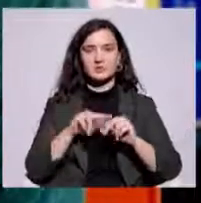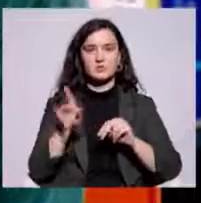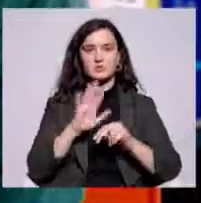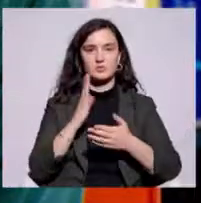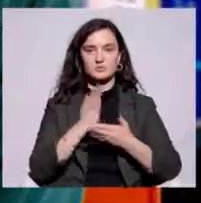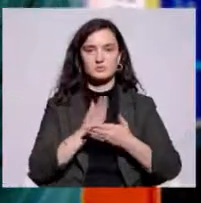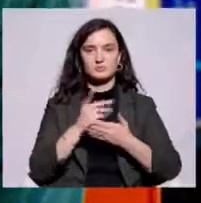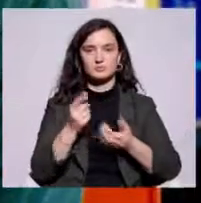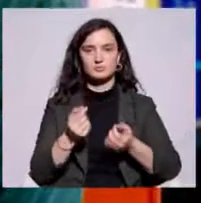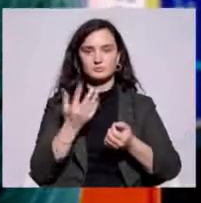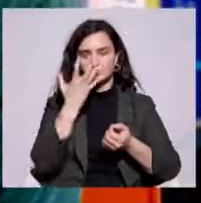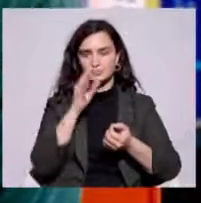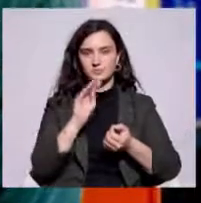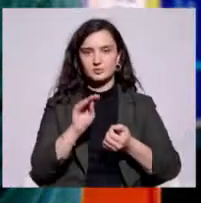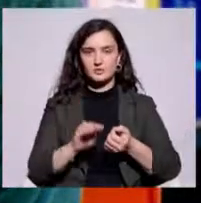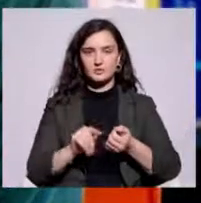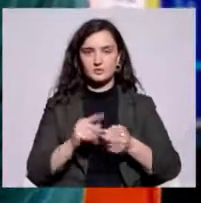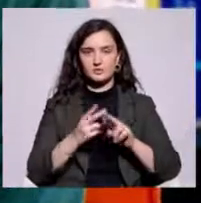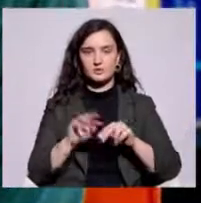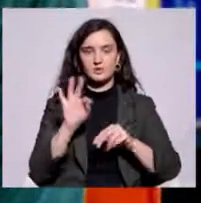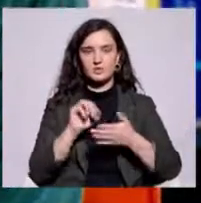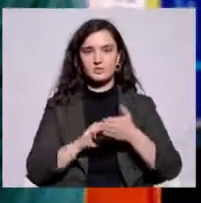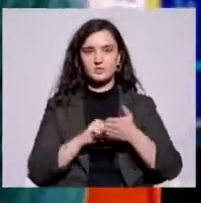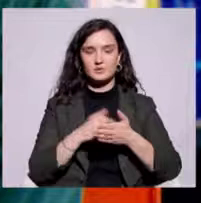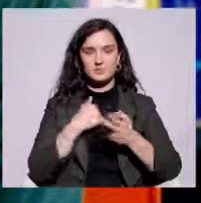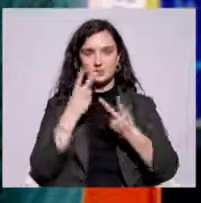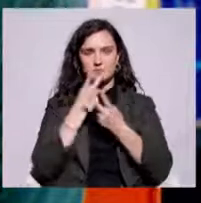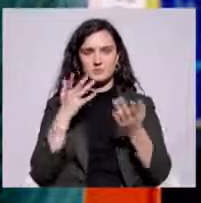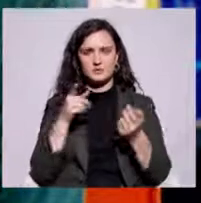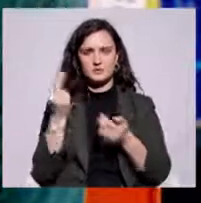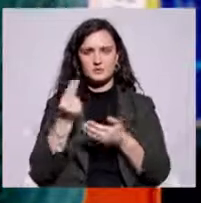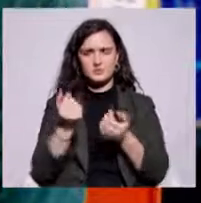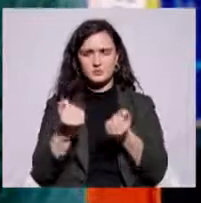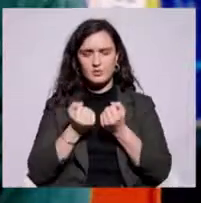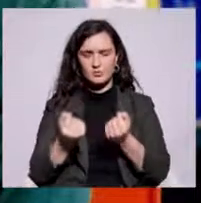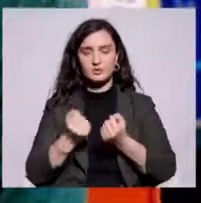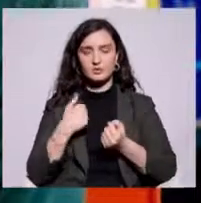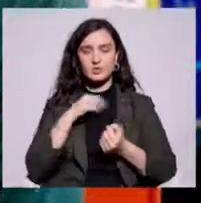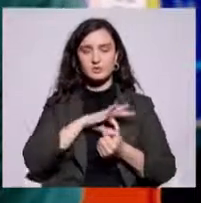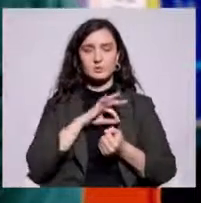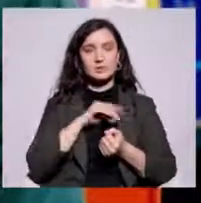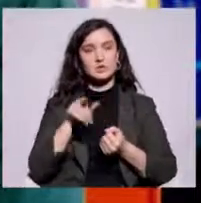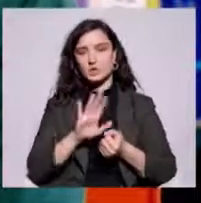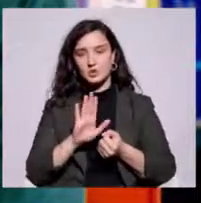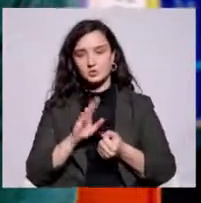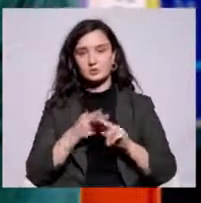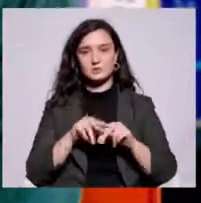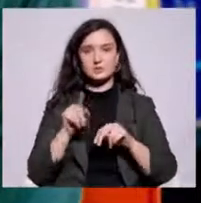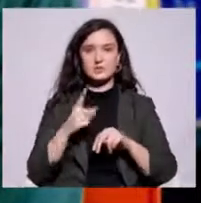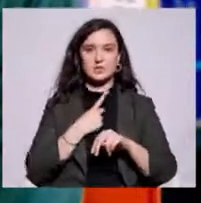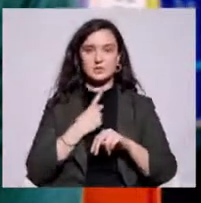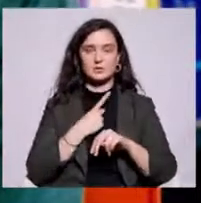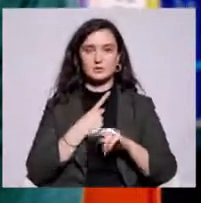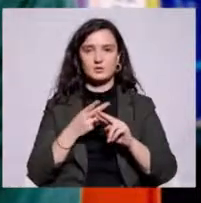isn't a drawer on the picture because I don't see a drawer, so we use isn't and it's